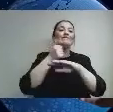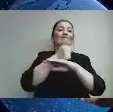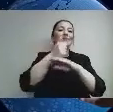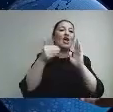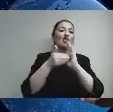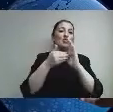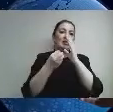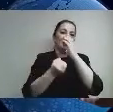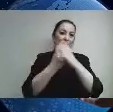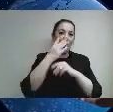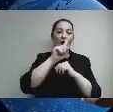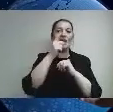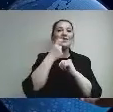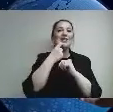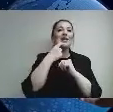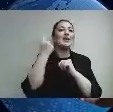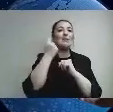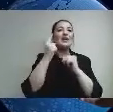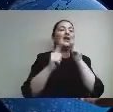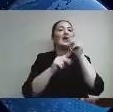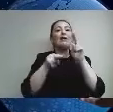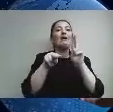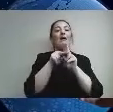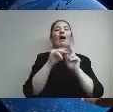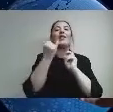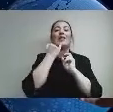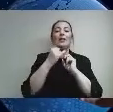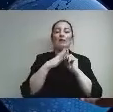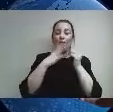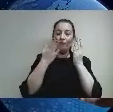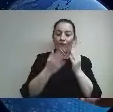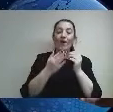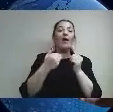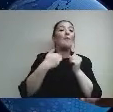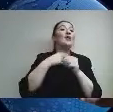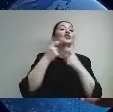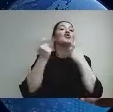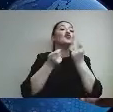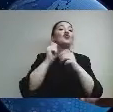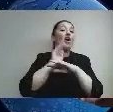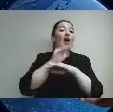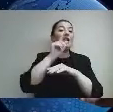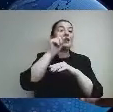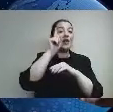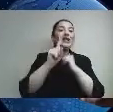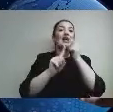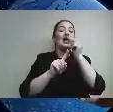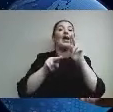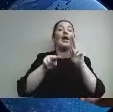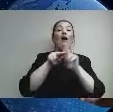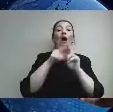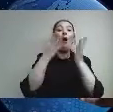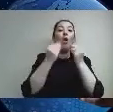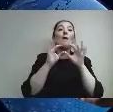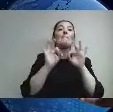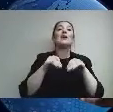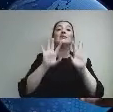HR person for 10 years. My actually disability comes